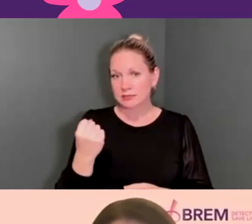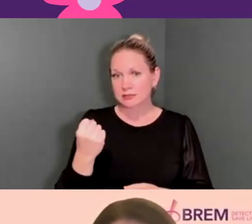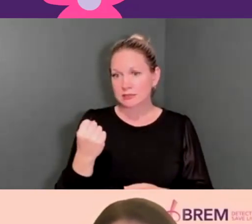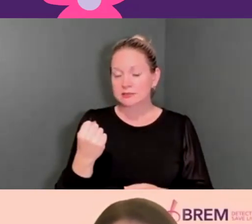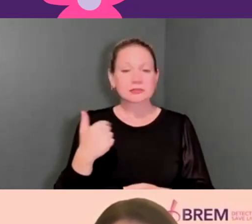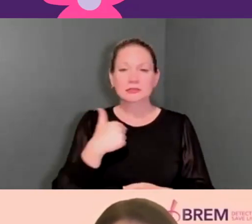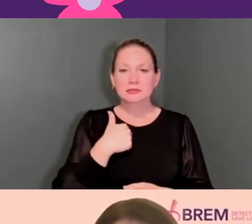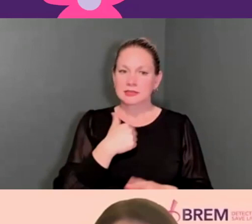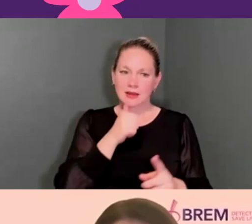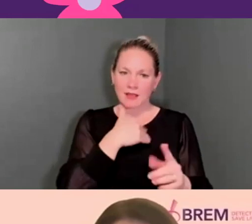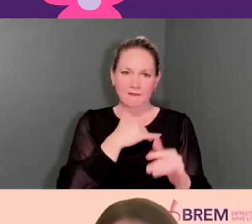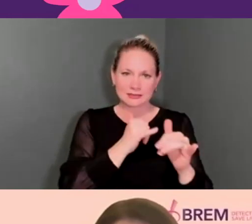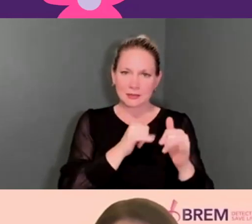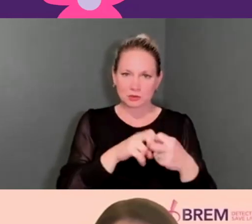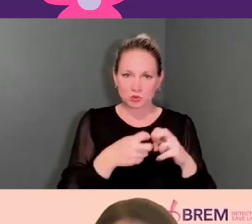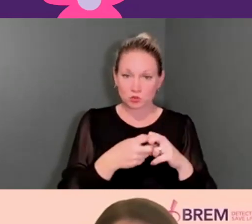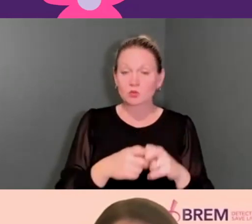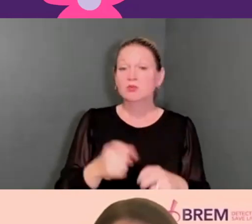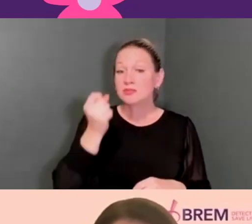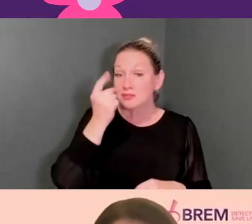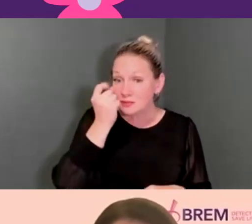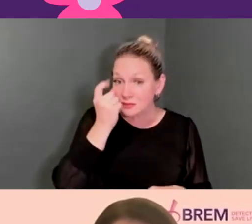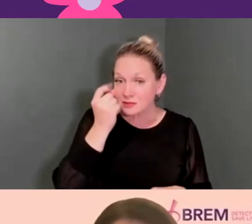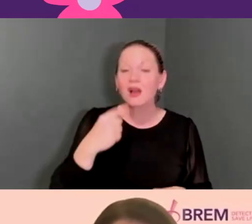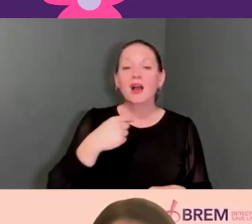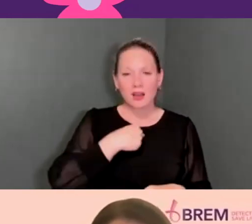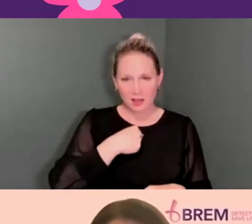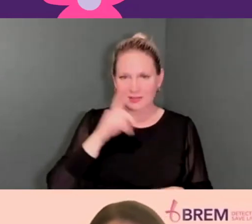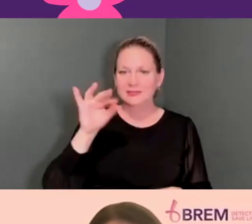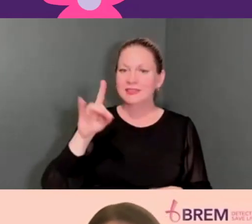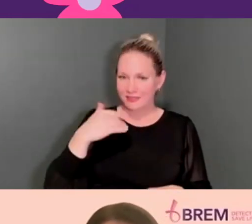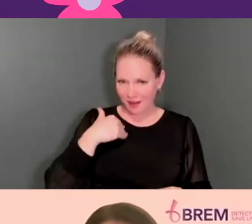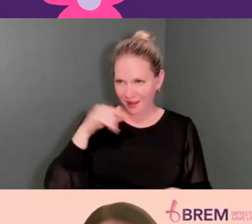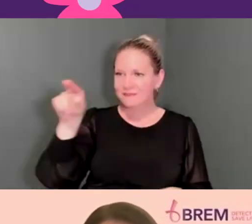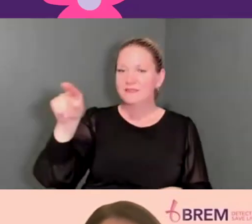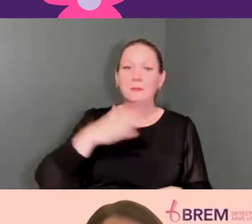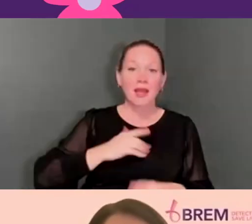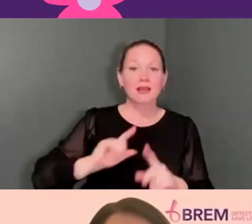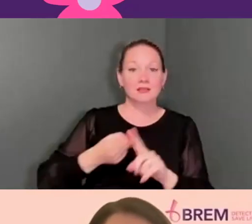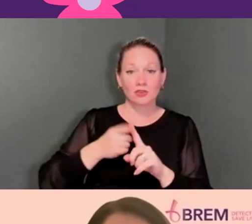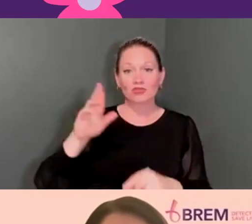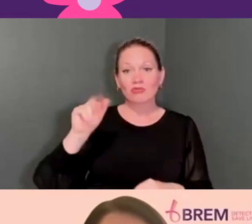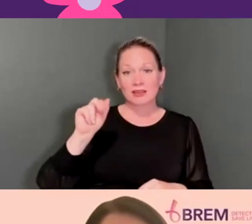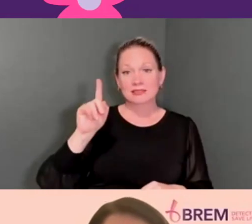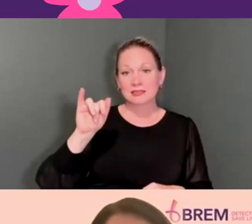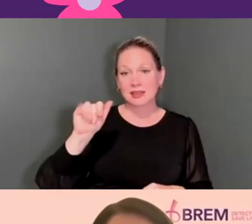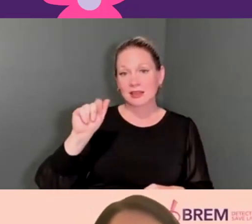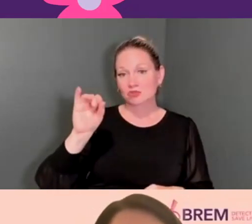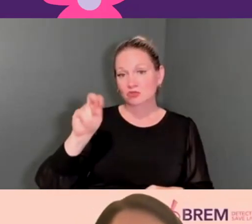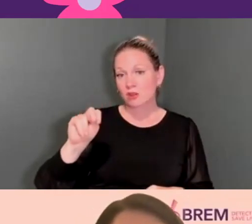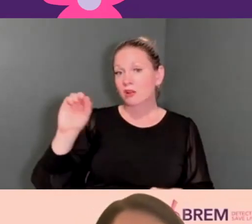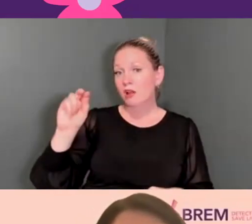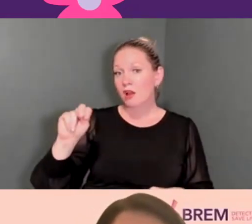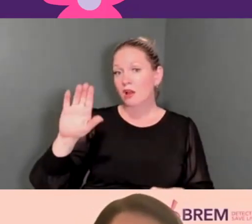that issue, but I did experience some dismissiveness from my initial radiation oncologist.